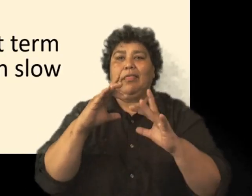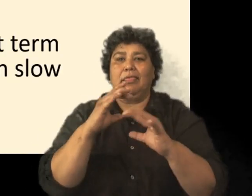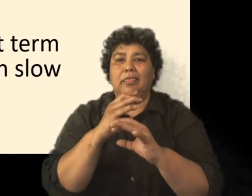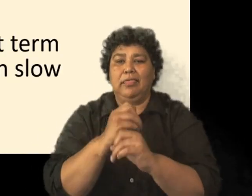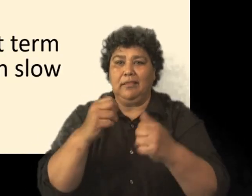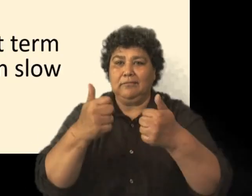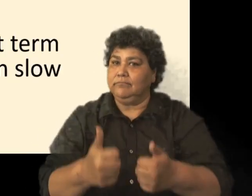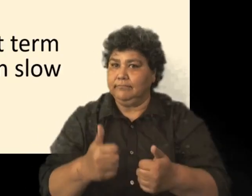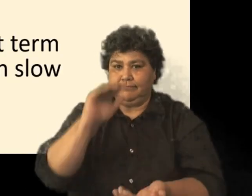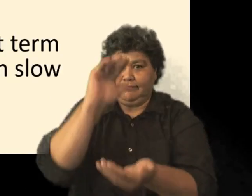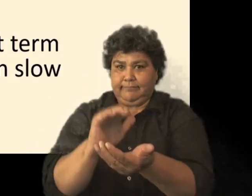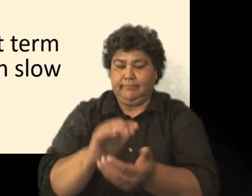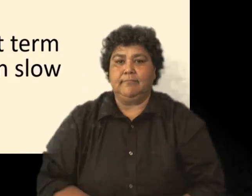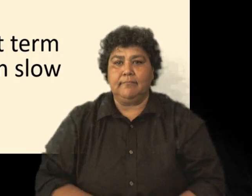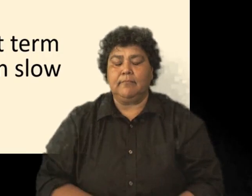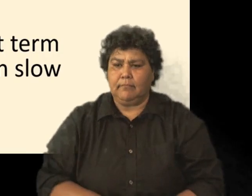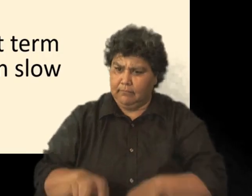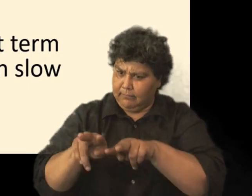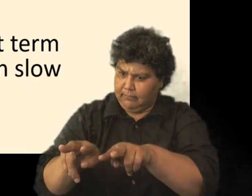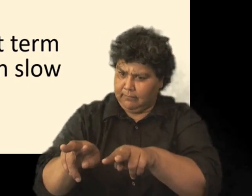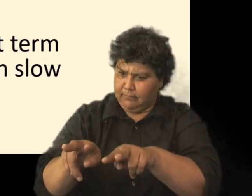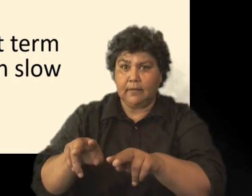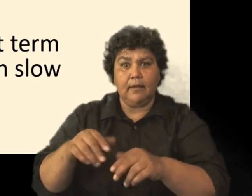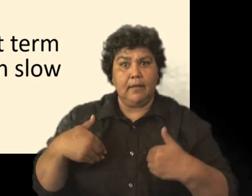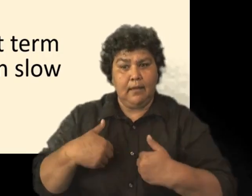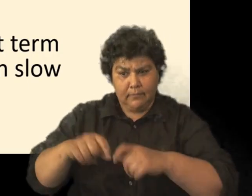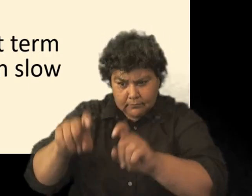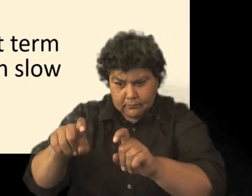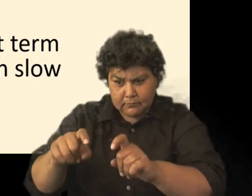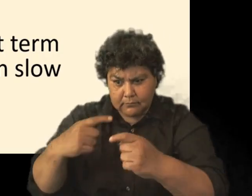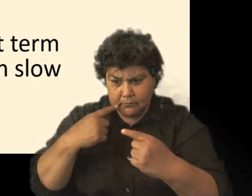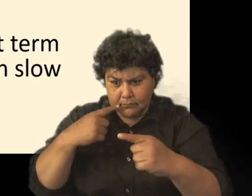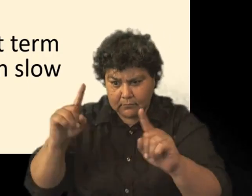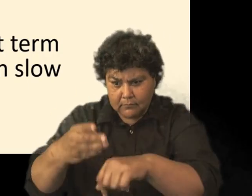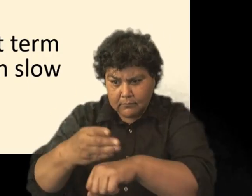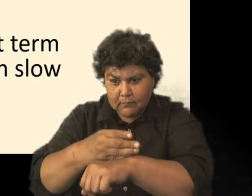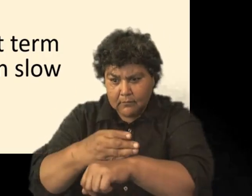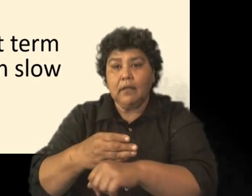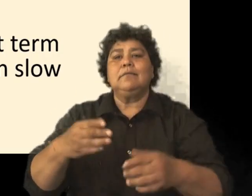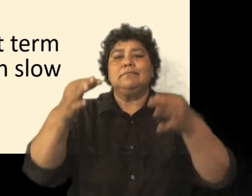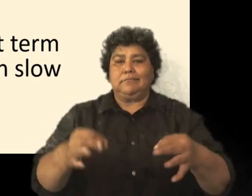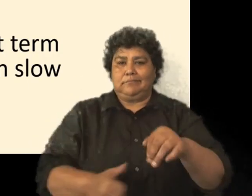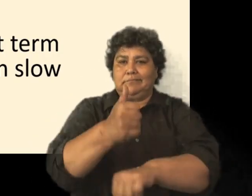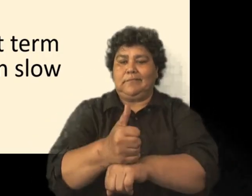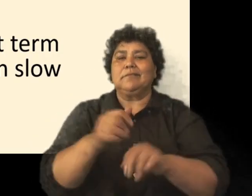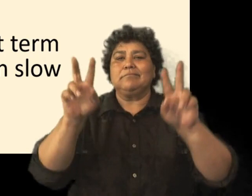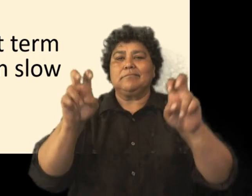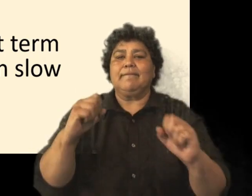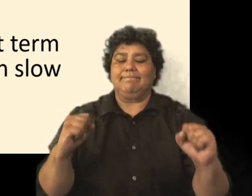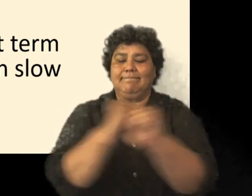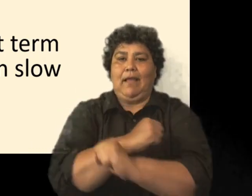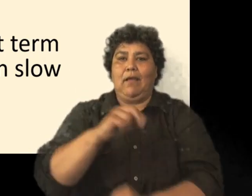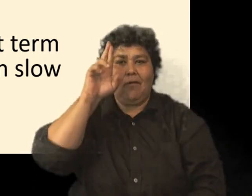The promising results in animal models of RP led to the FIGHT RP study, in which 30 patients